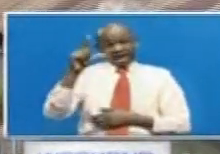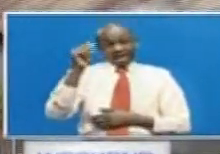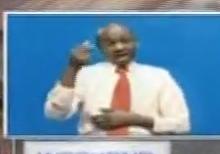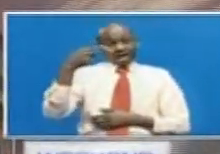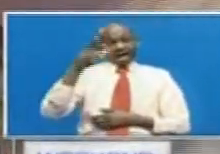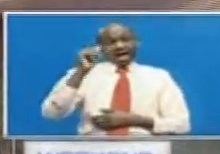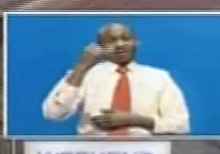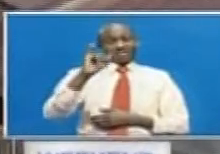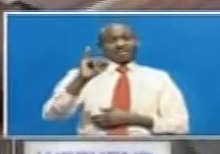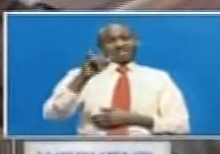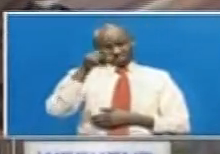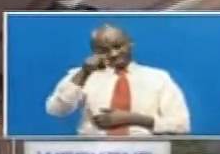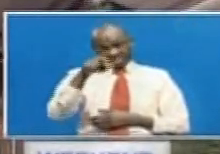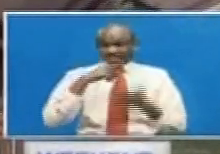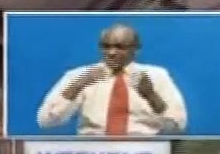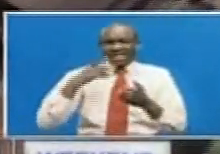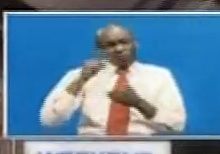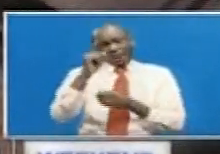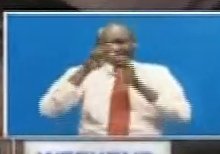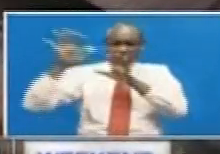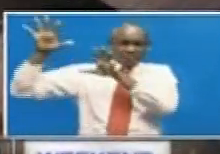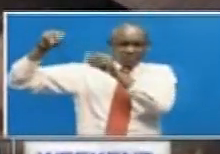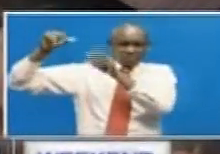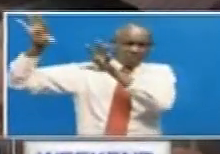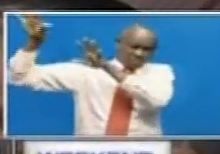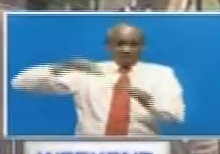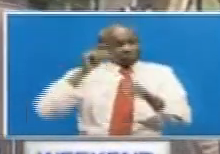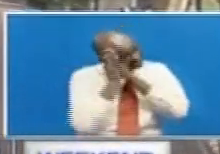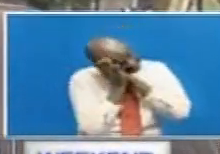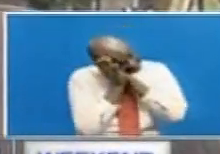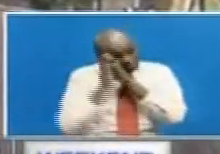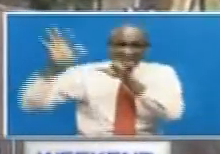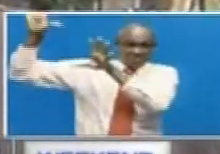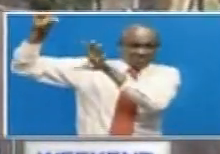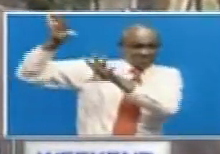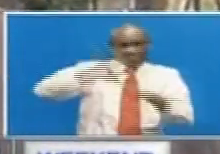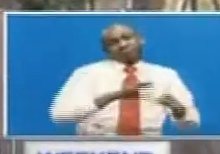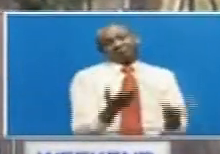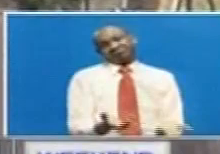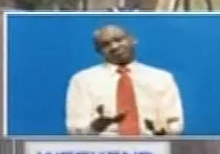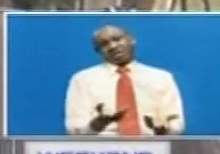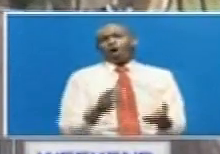one person died after a mudslide swept through the house he was sleeping in.